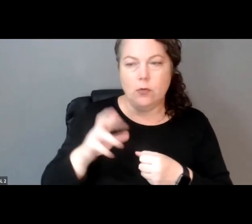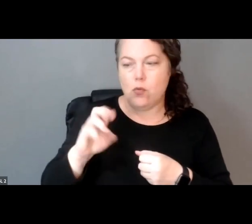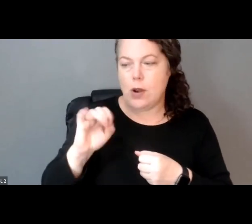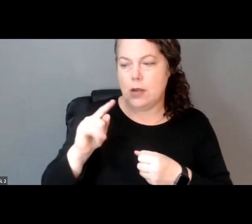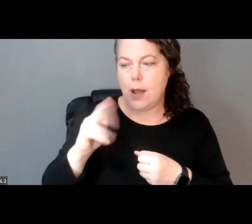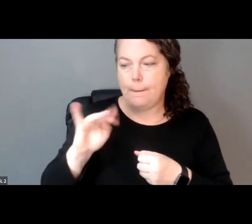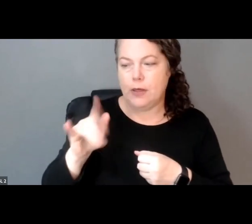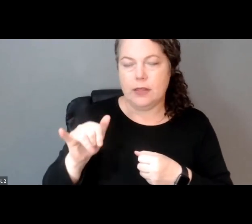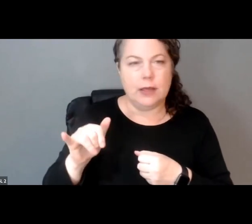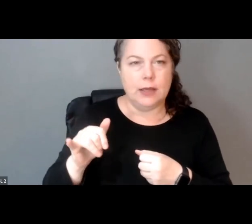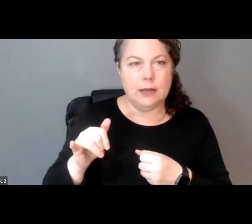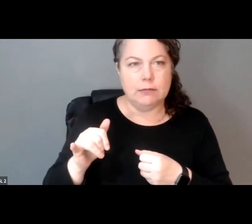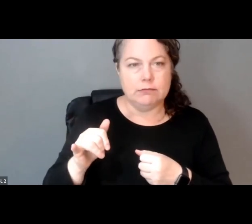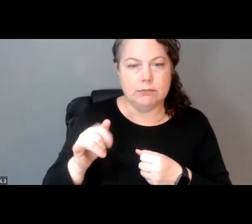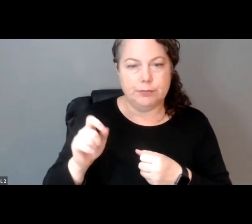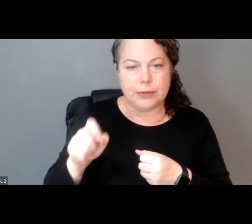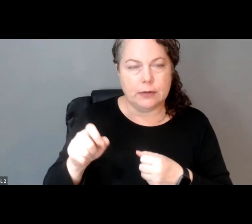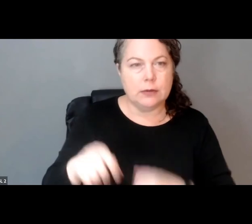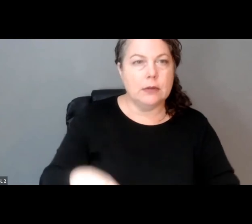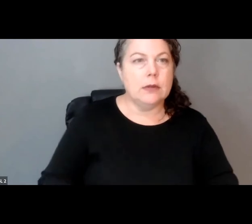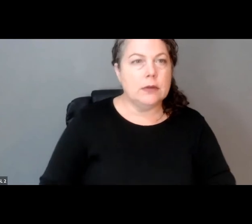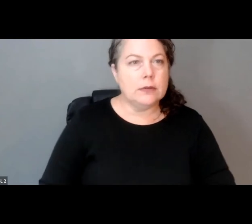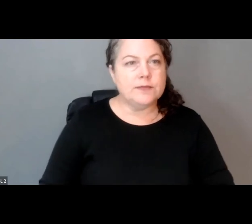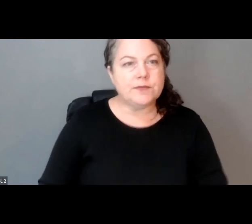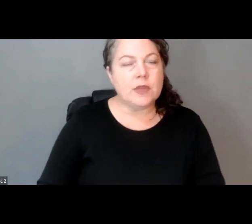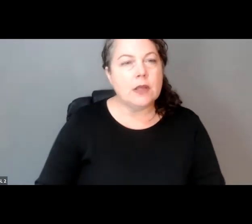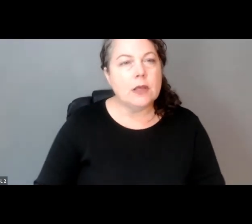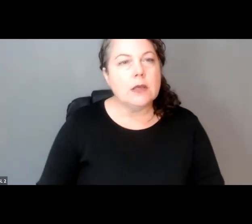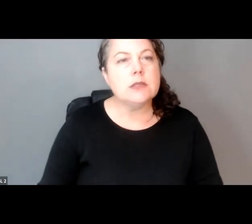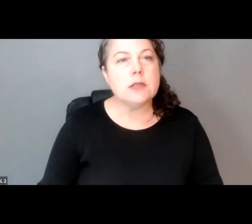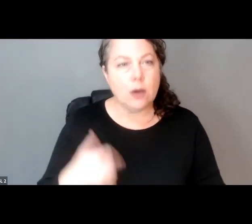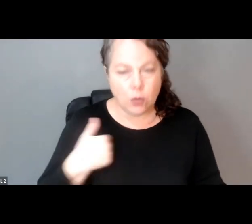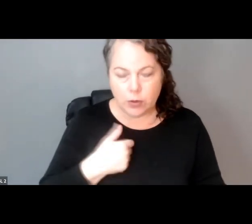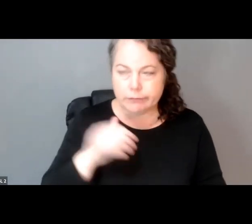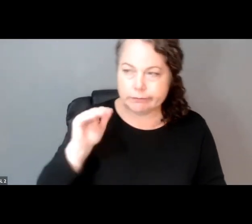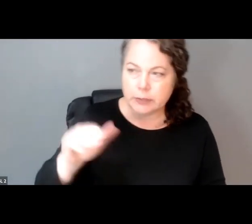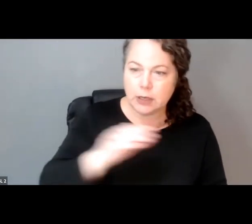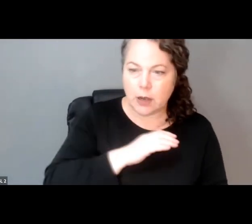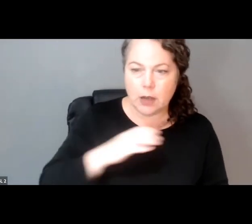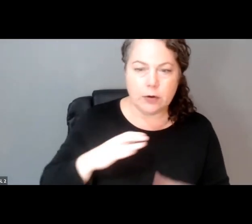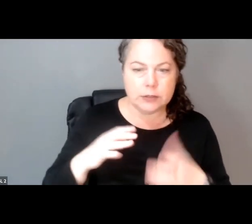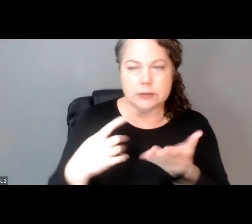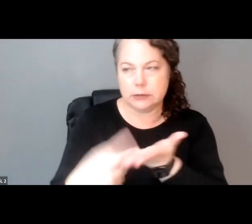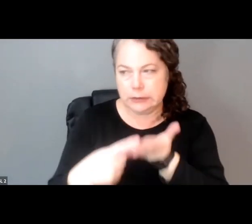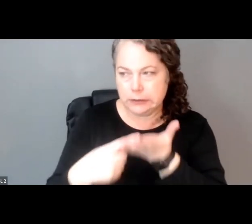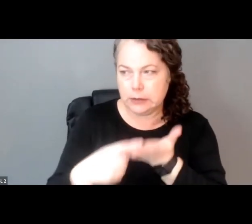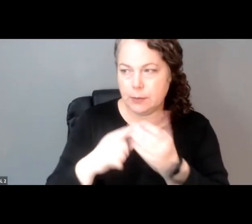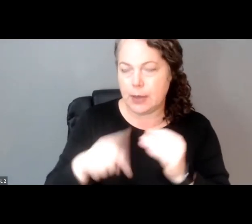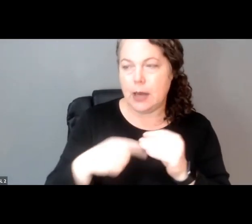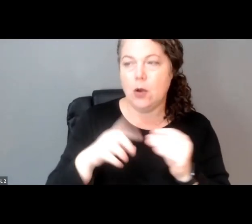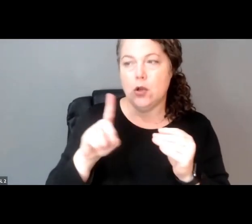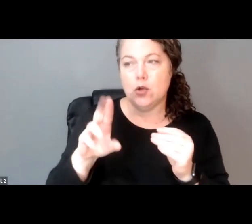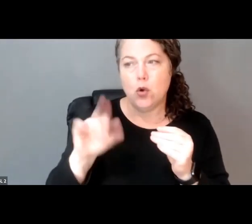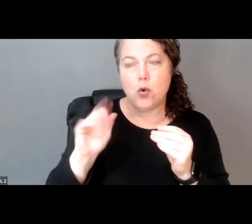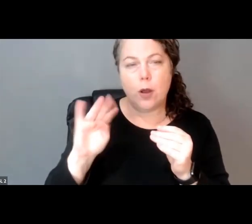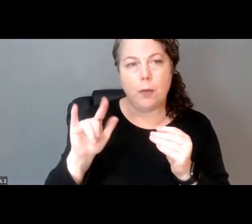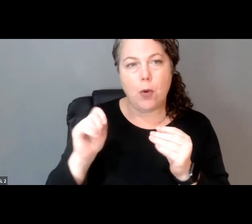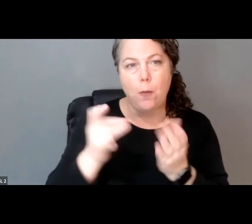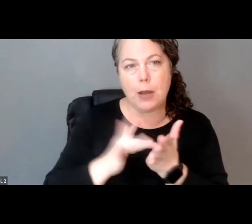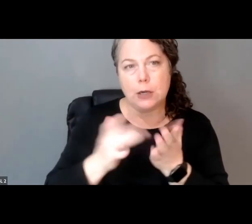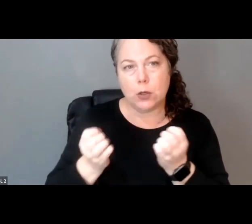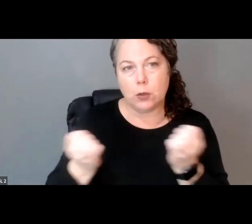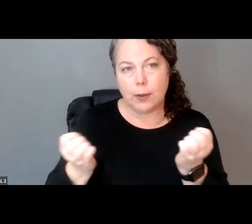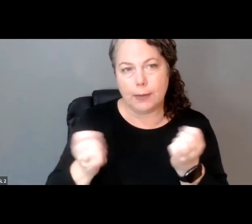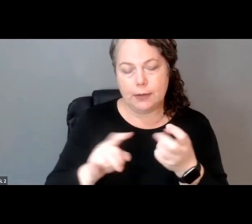Congress, as I mentioned, for regulations around durable medical equipment. we're also working for